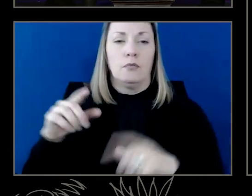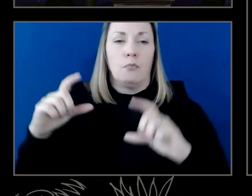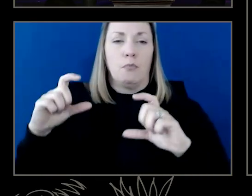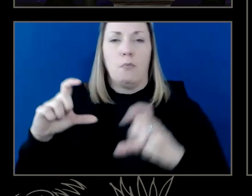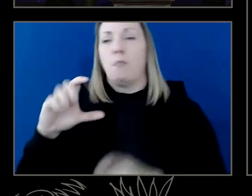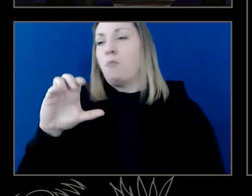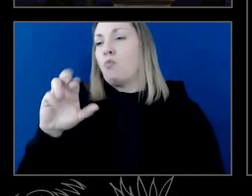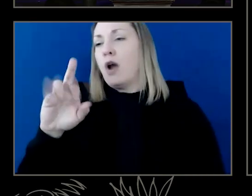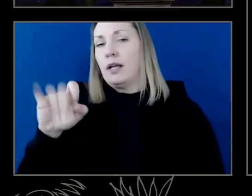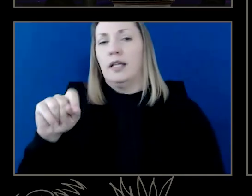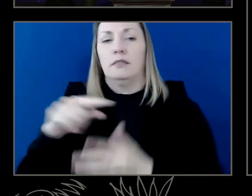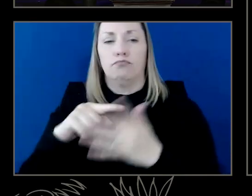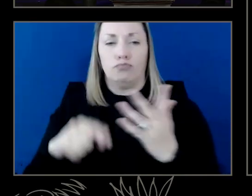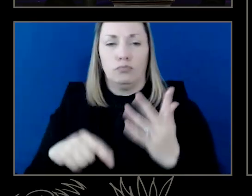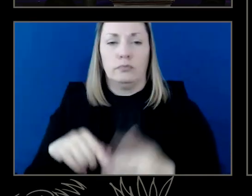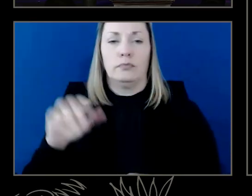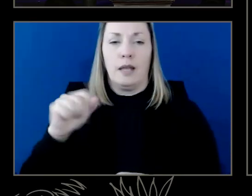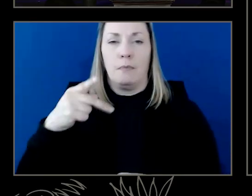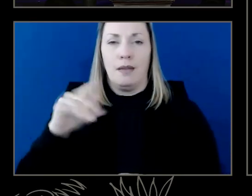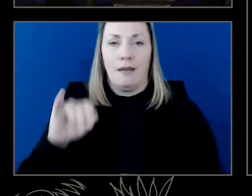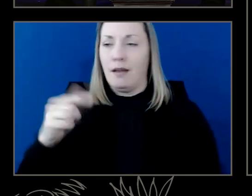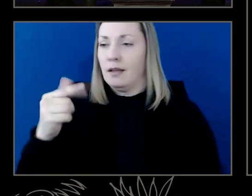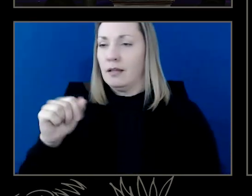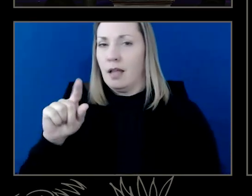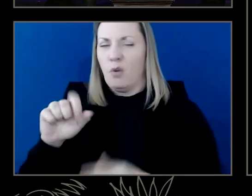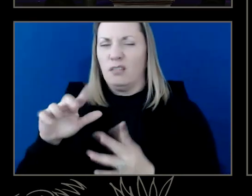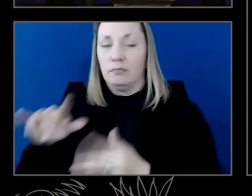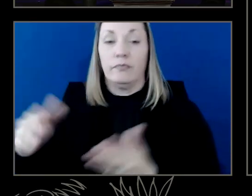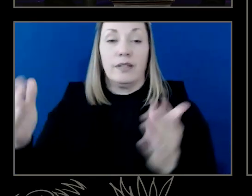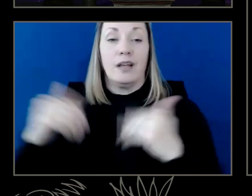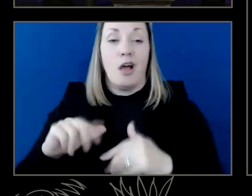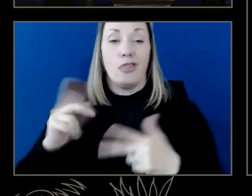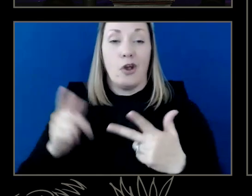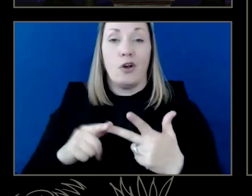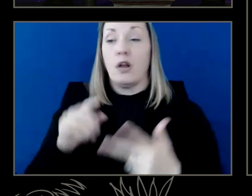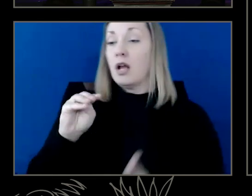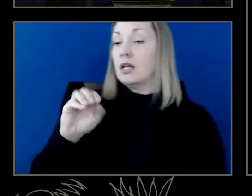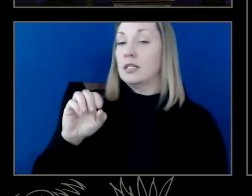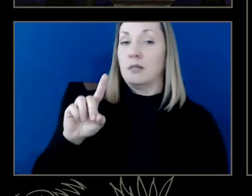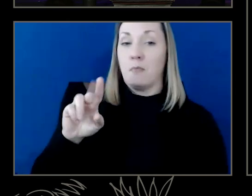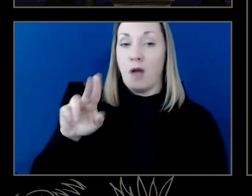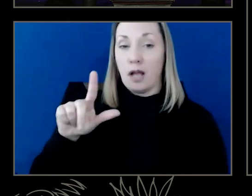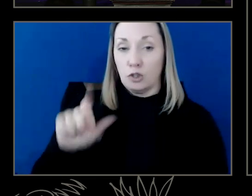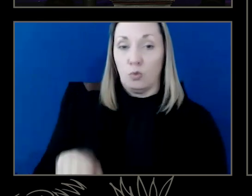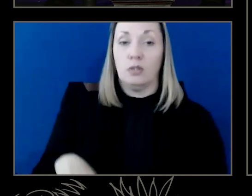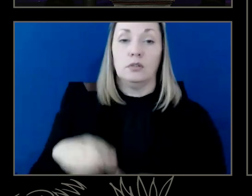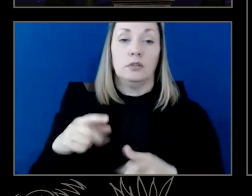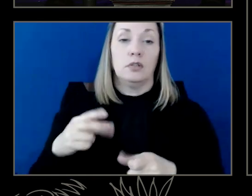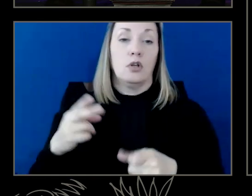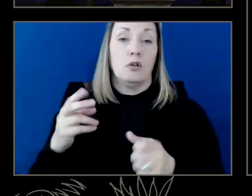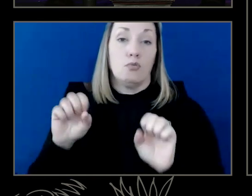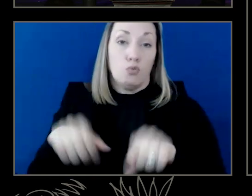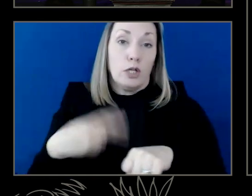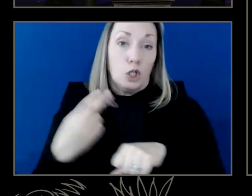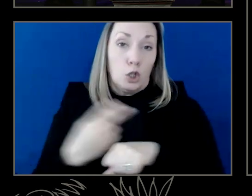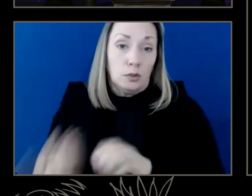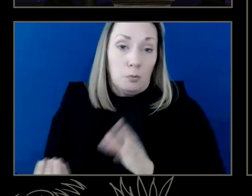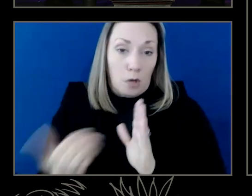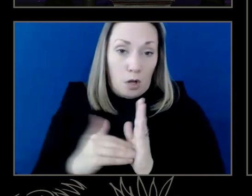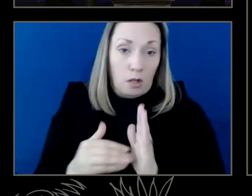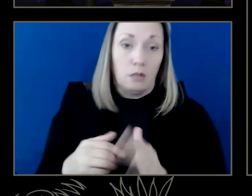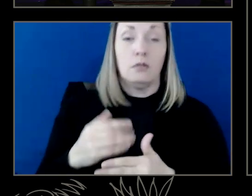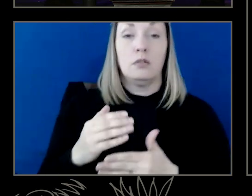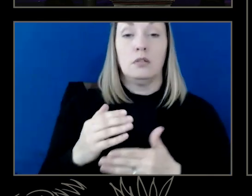The third one is the modules. Modules are reusable chunks of config, kind of like components in